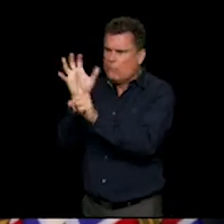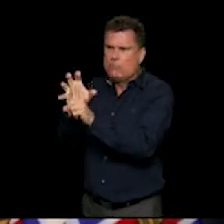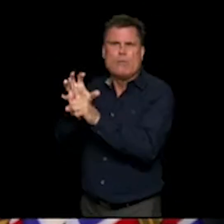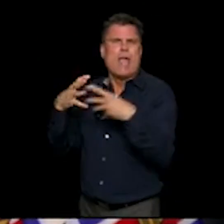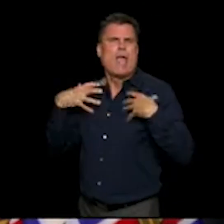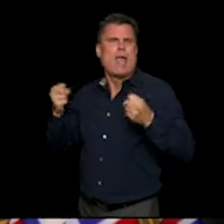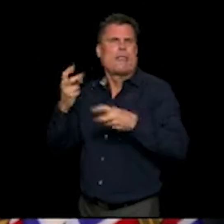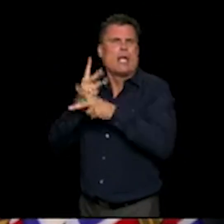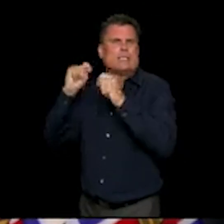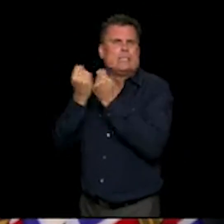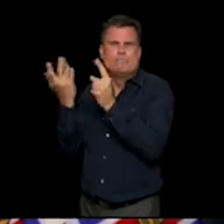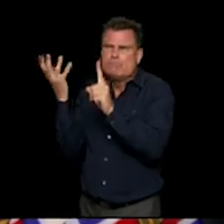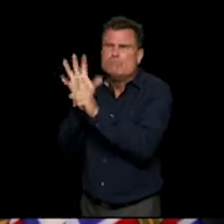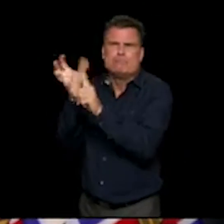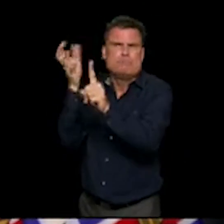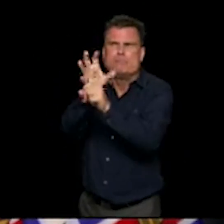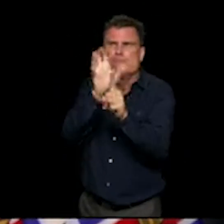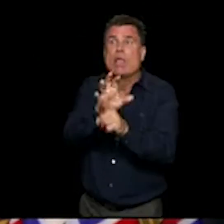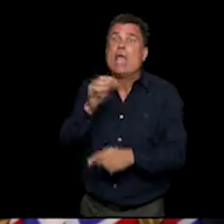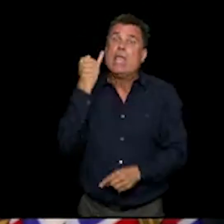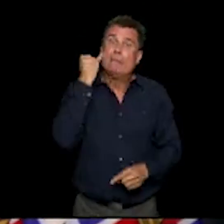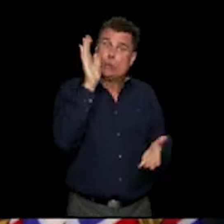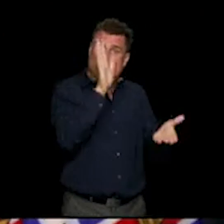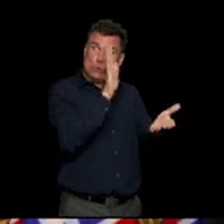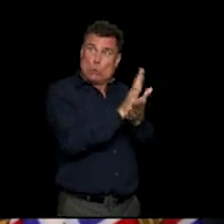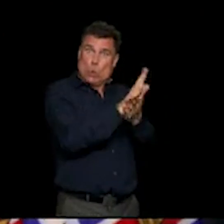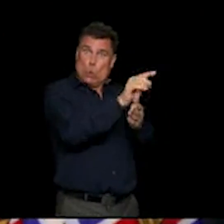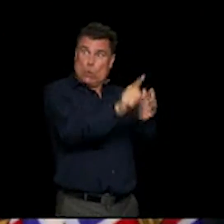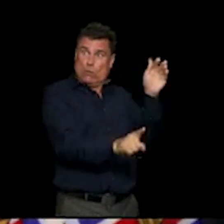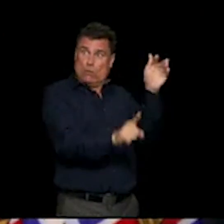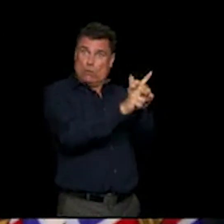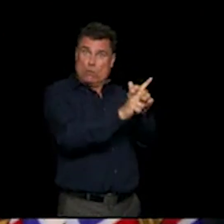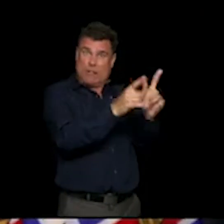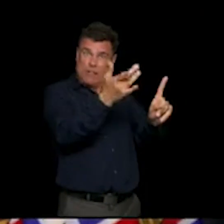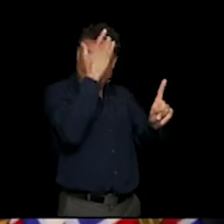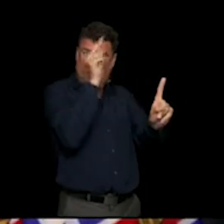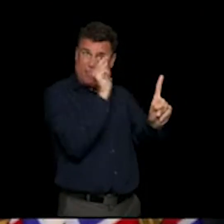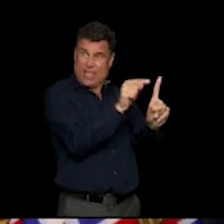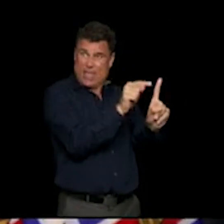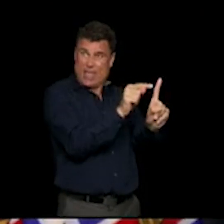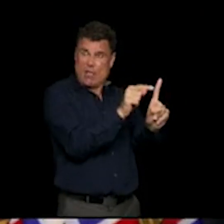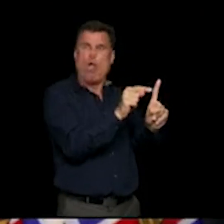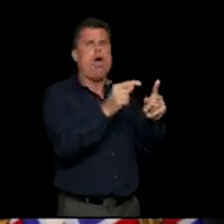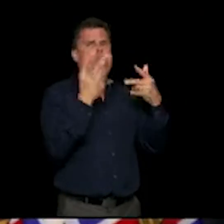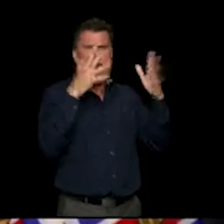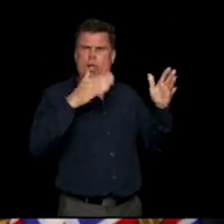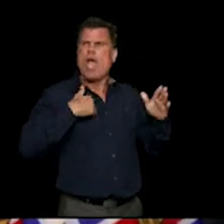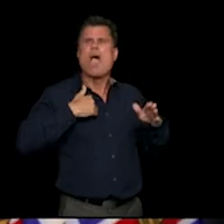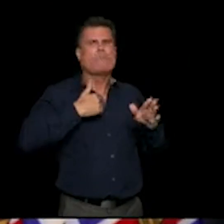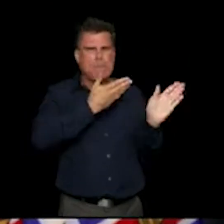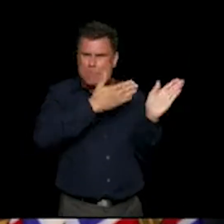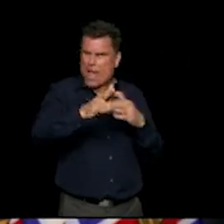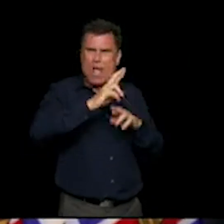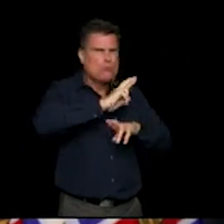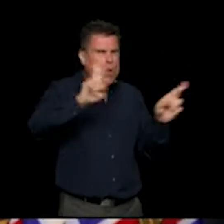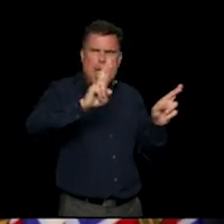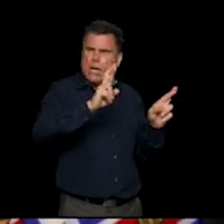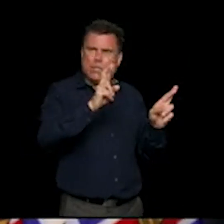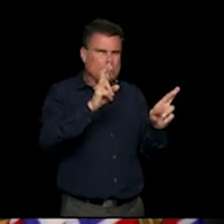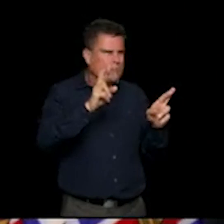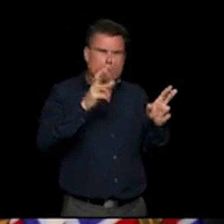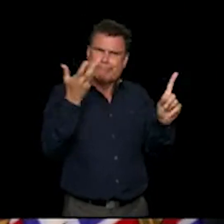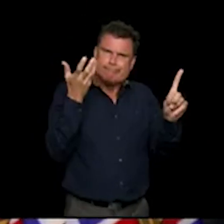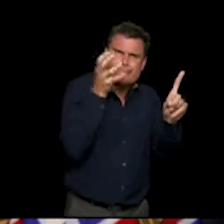tracing resources. There are specific guidelines if and when a case should present itself in a school about exactly what you do